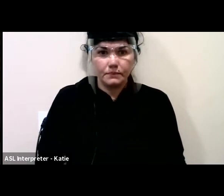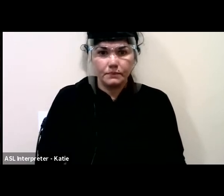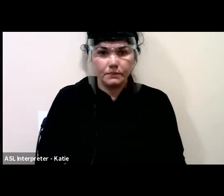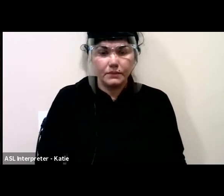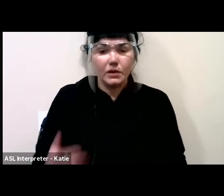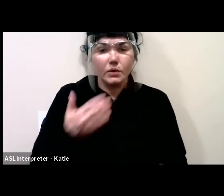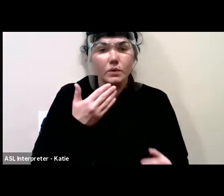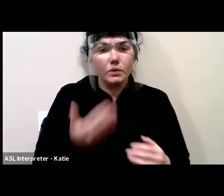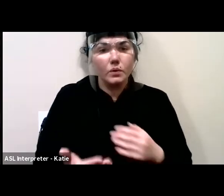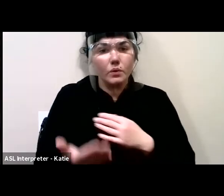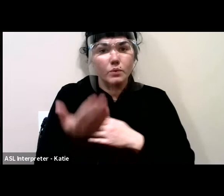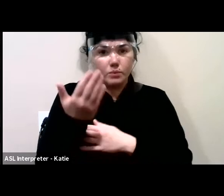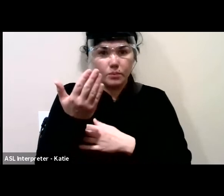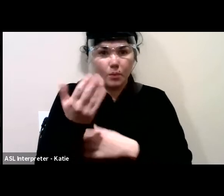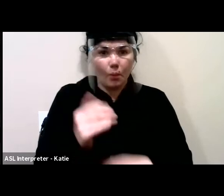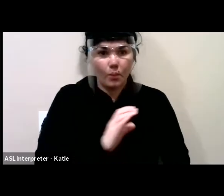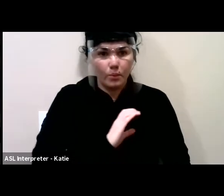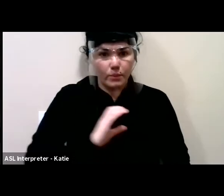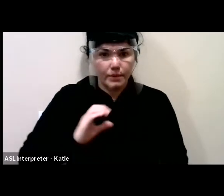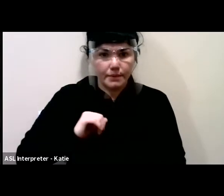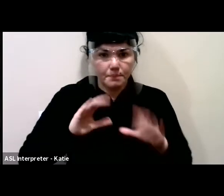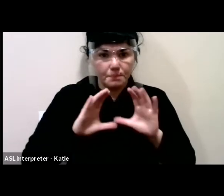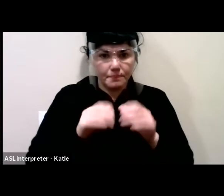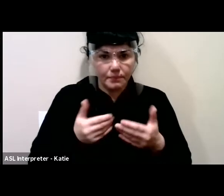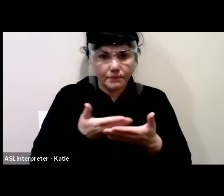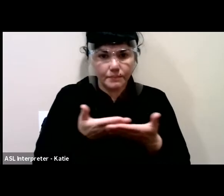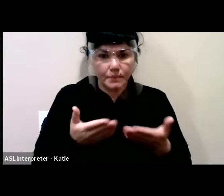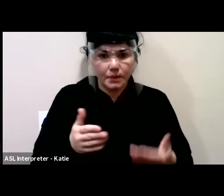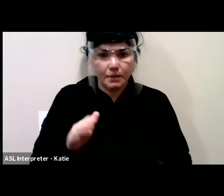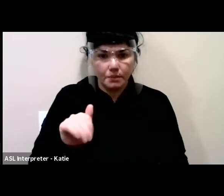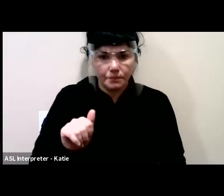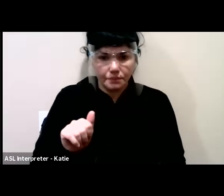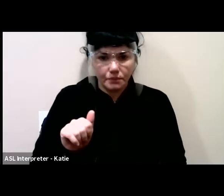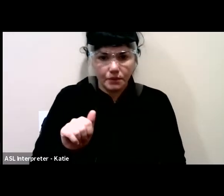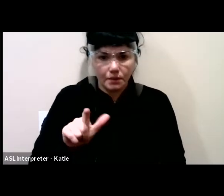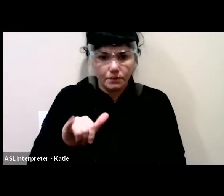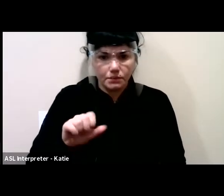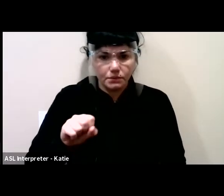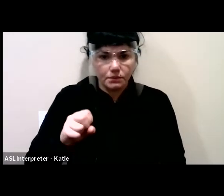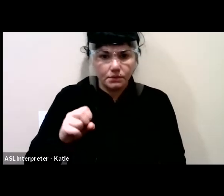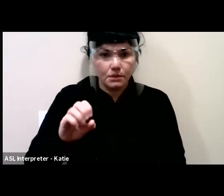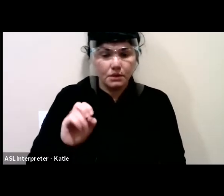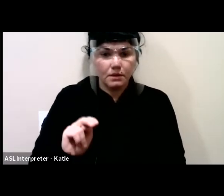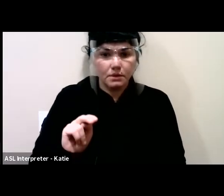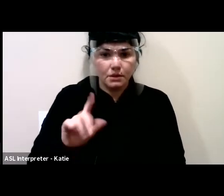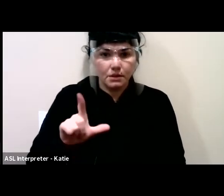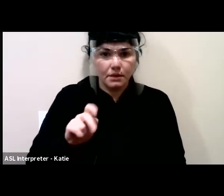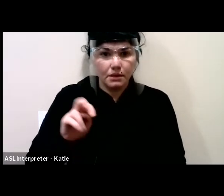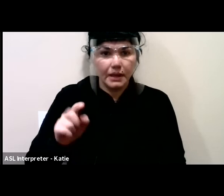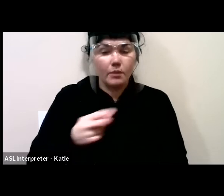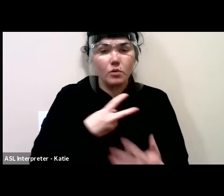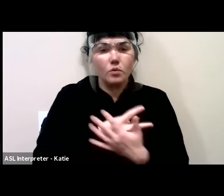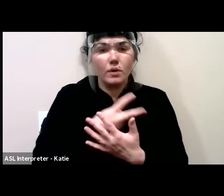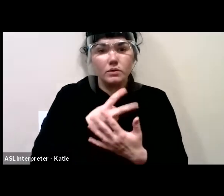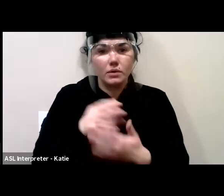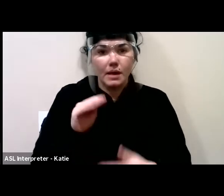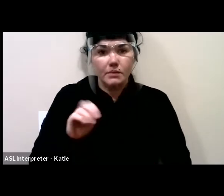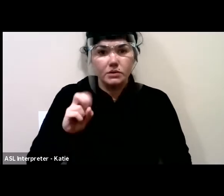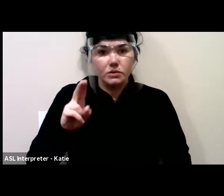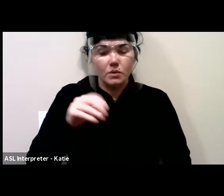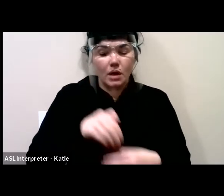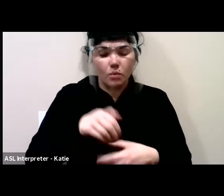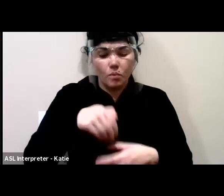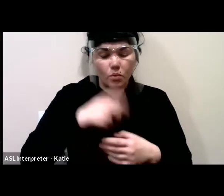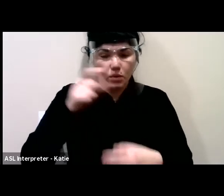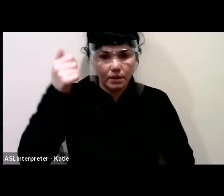good morning to the commission and those gathered my name is ace lynn langley i live in oakemas i'm a grad student at msu i work in lansing and i've been in